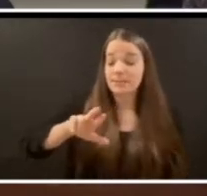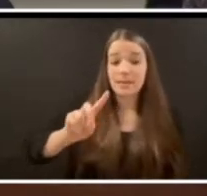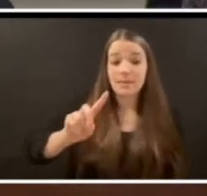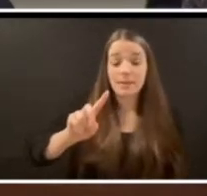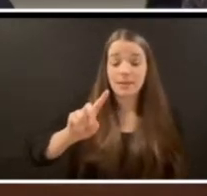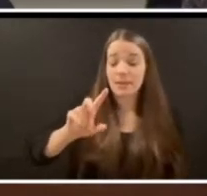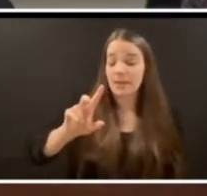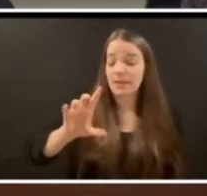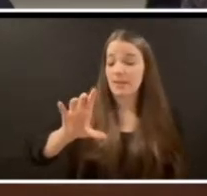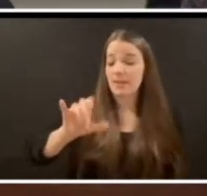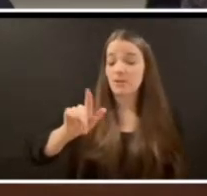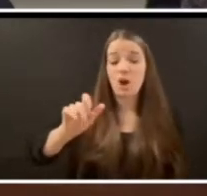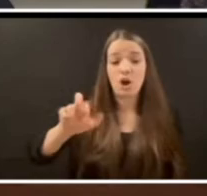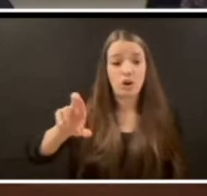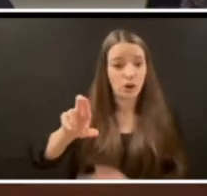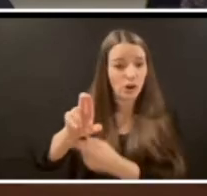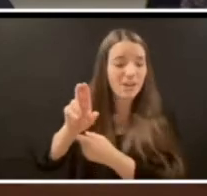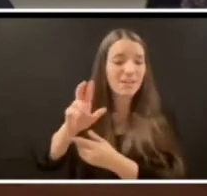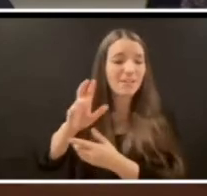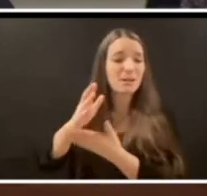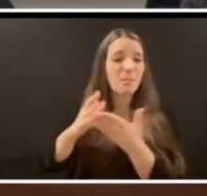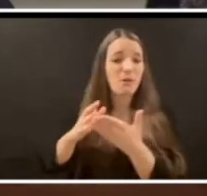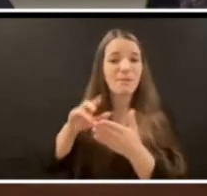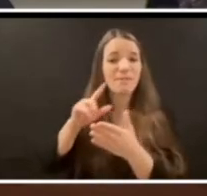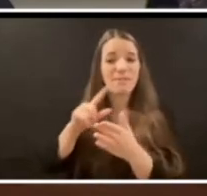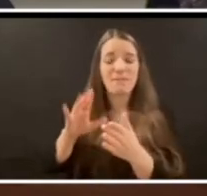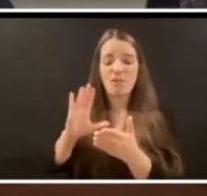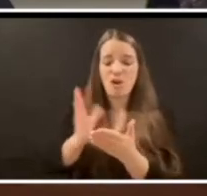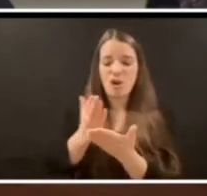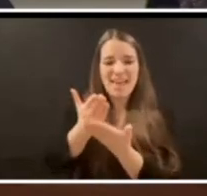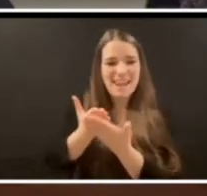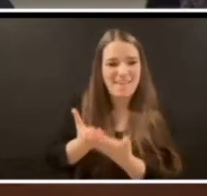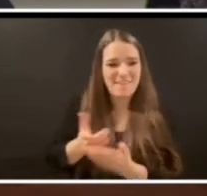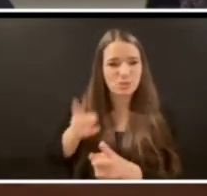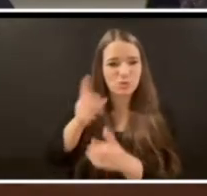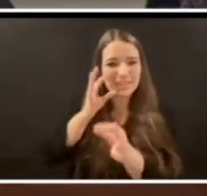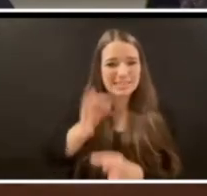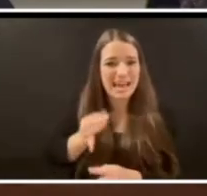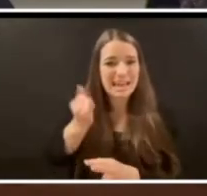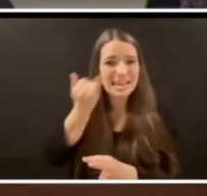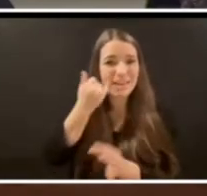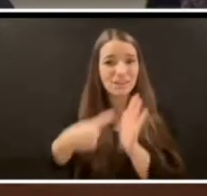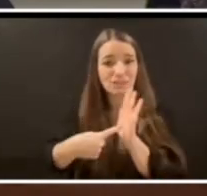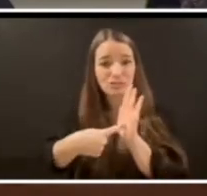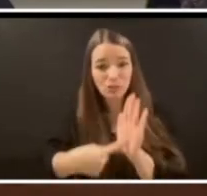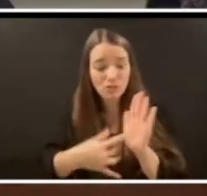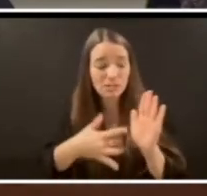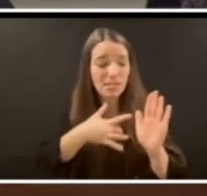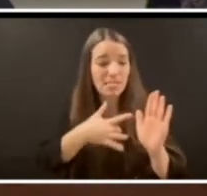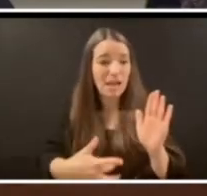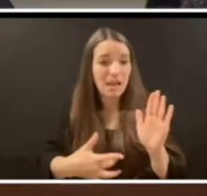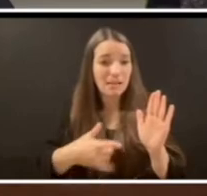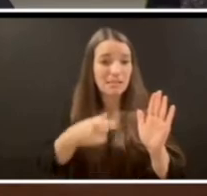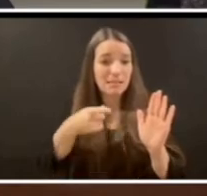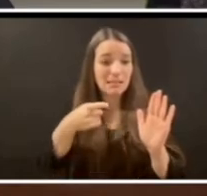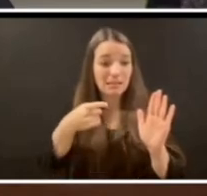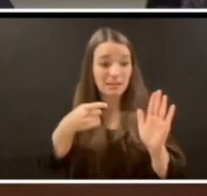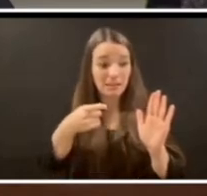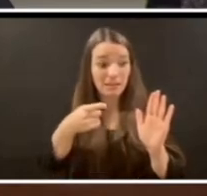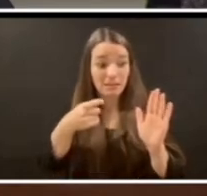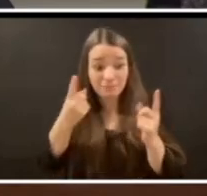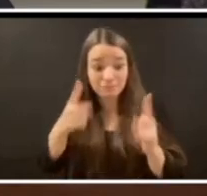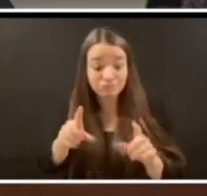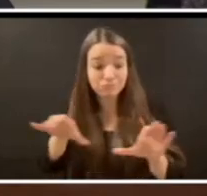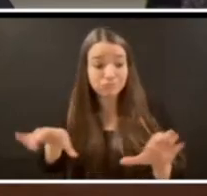a small subset of our evidence to determine whether it showed the likely commission of a federal offense.